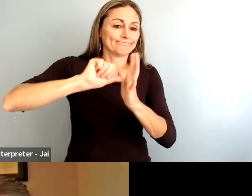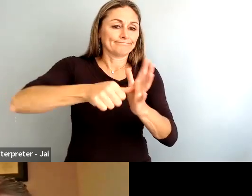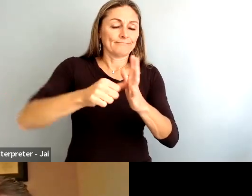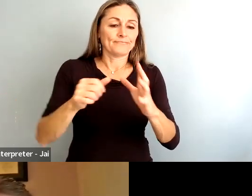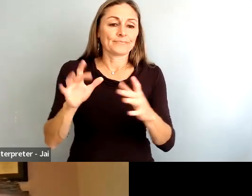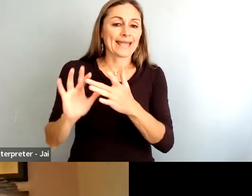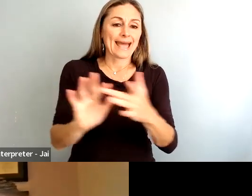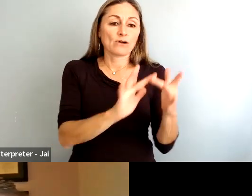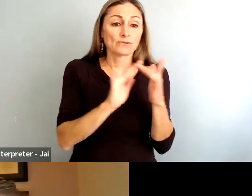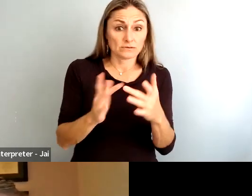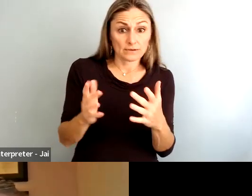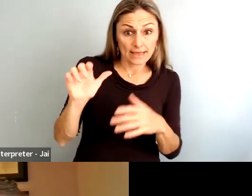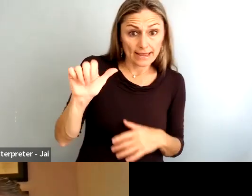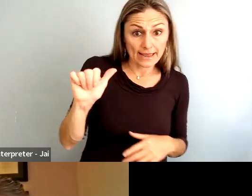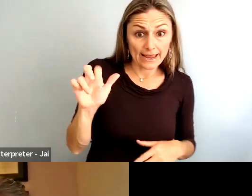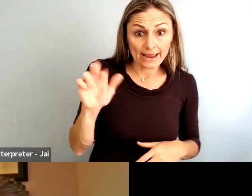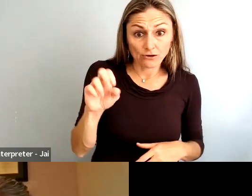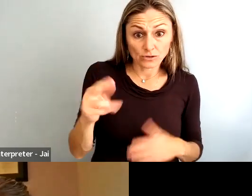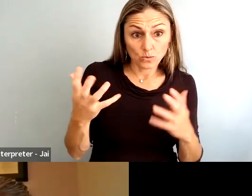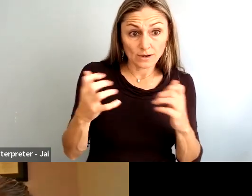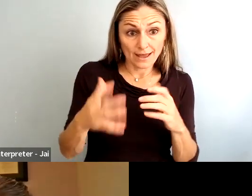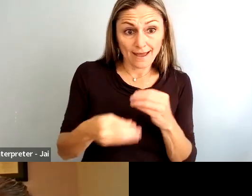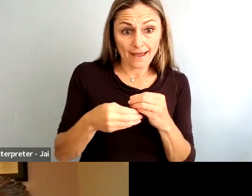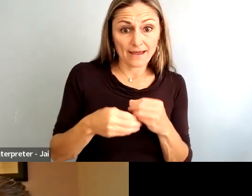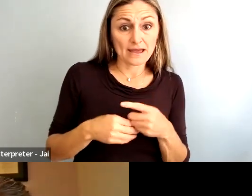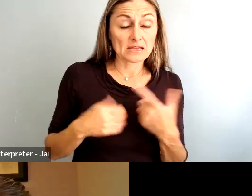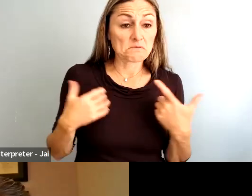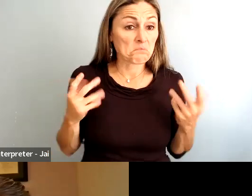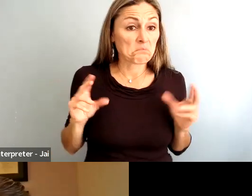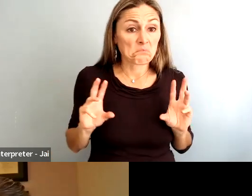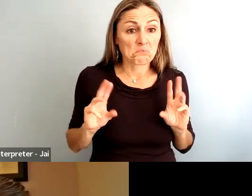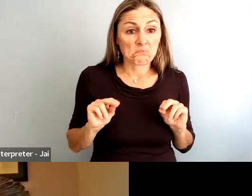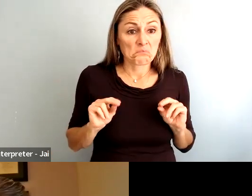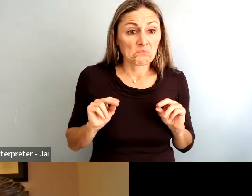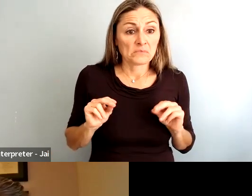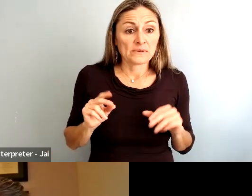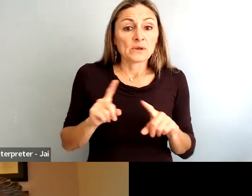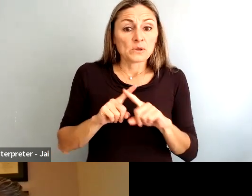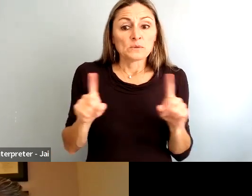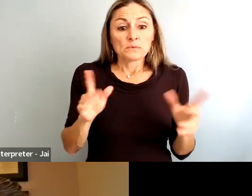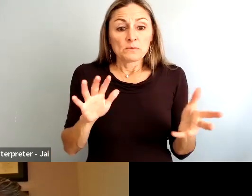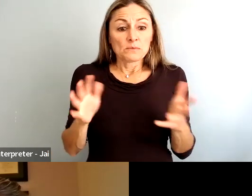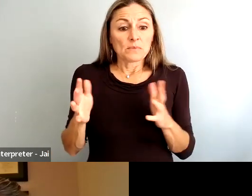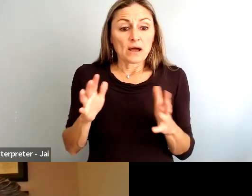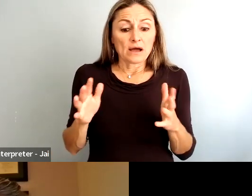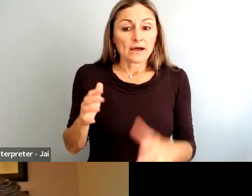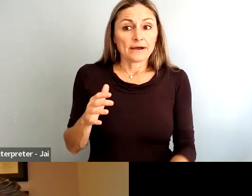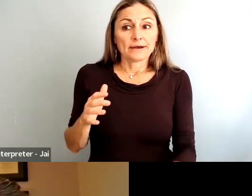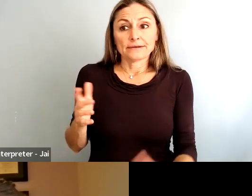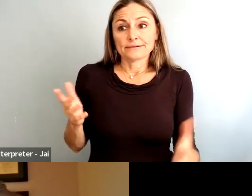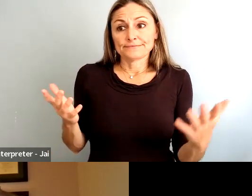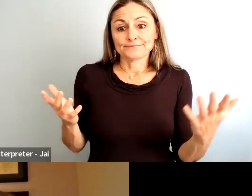Aaron, did you have anything to add there? No, not particularly, but I would say,